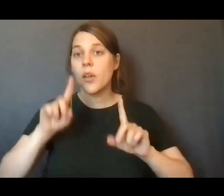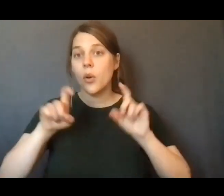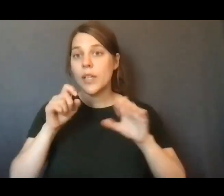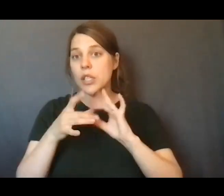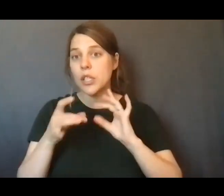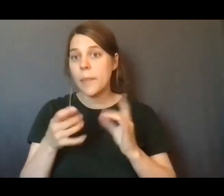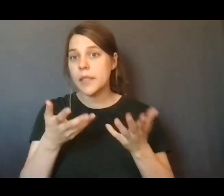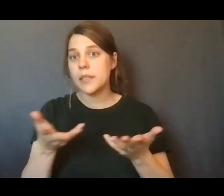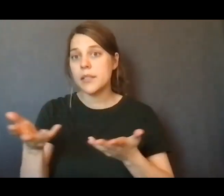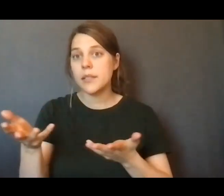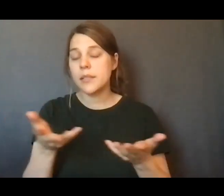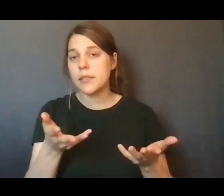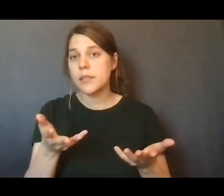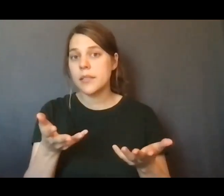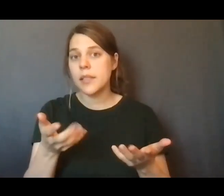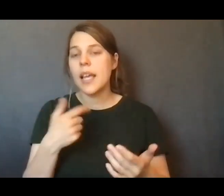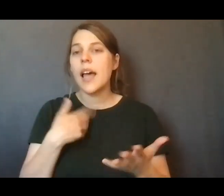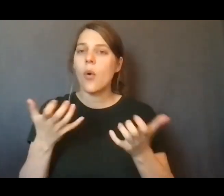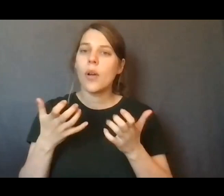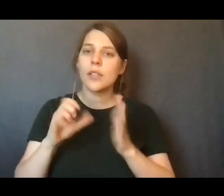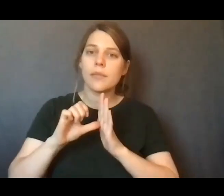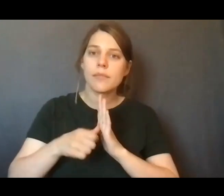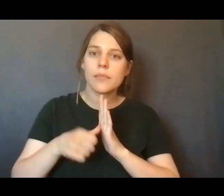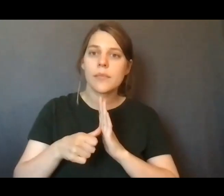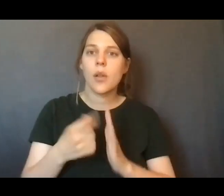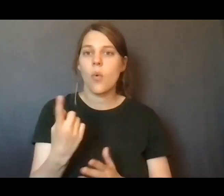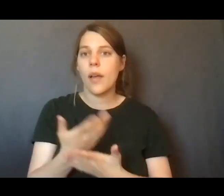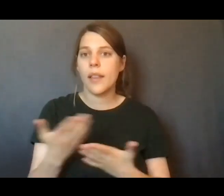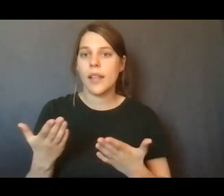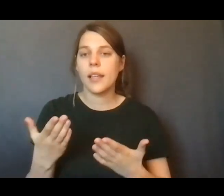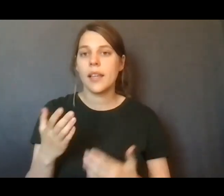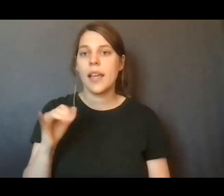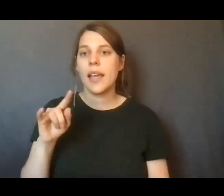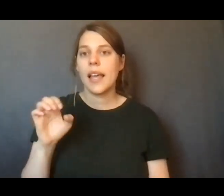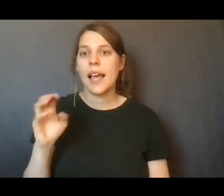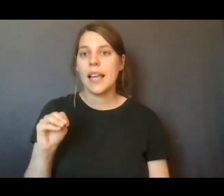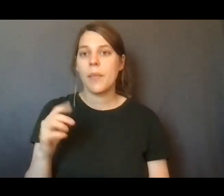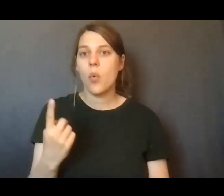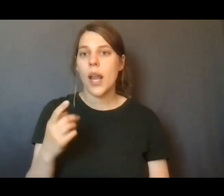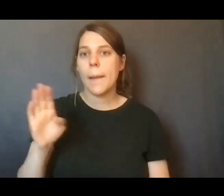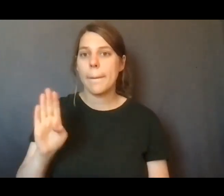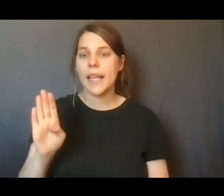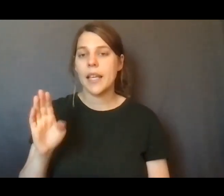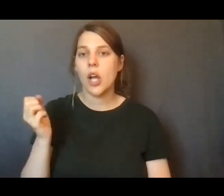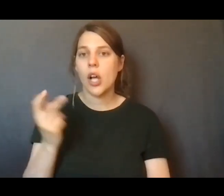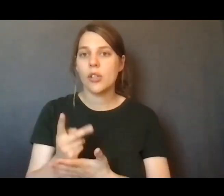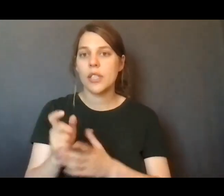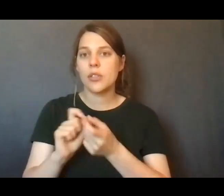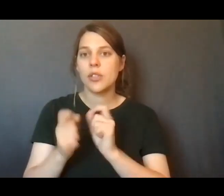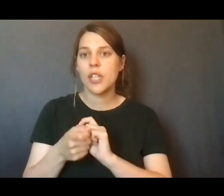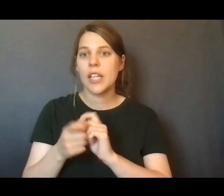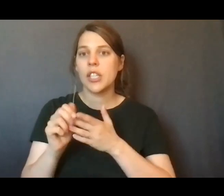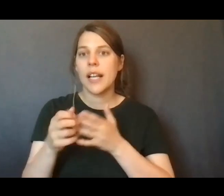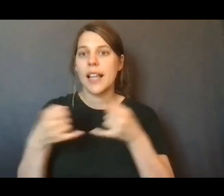here. I did want to highlight one on item 1B, the authorization to amend the guidelines for the small